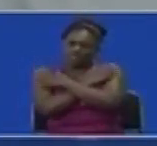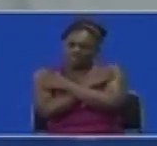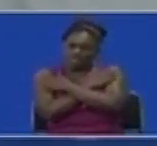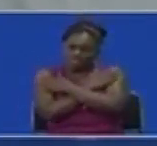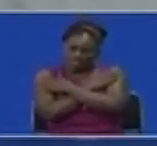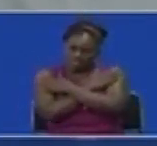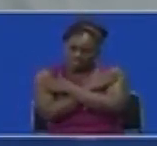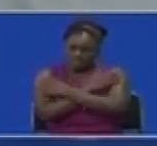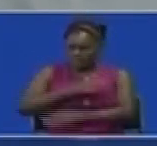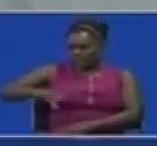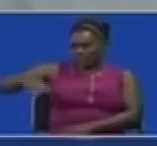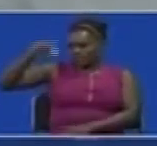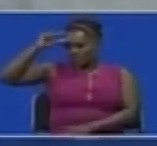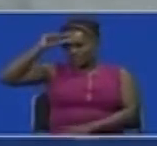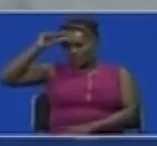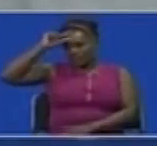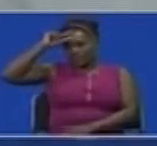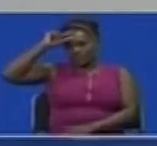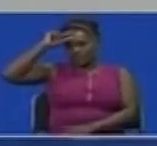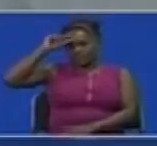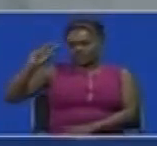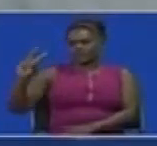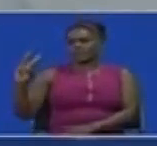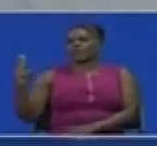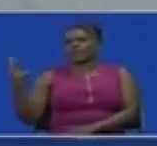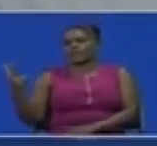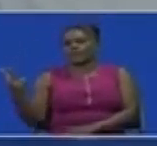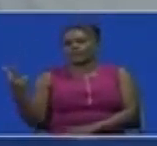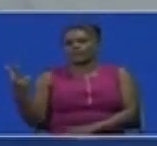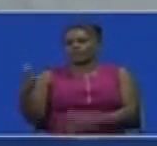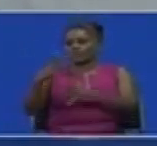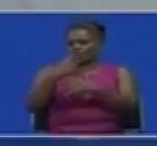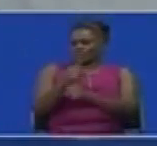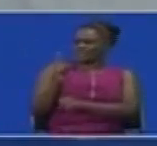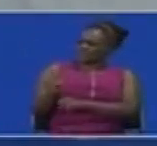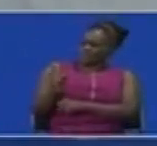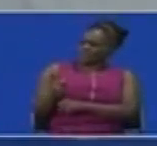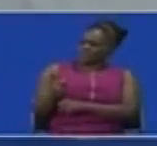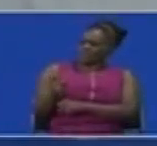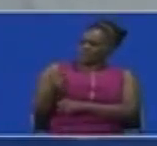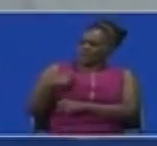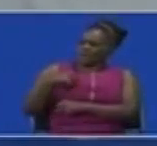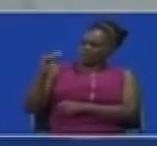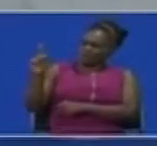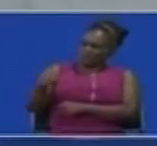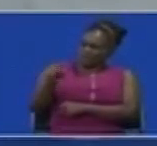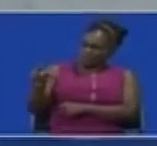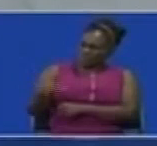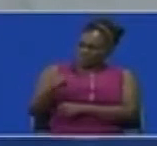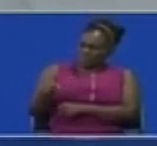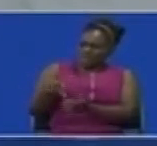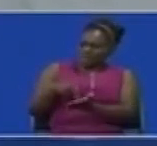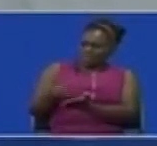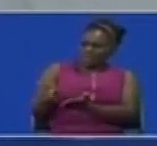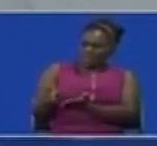confidants of the county governor. Two, that the said company has irregularly paid a sum